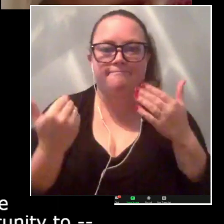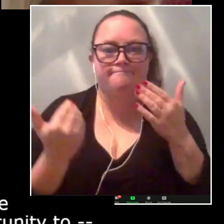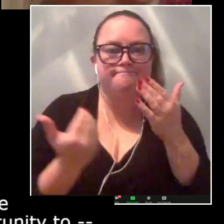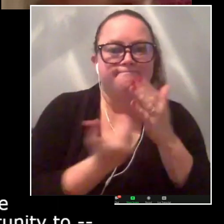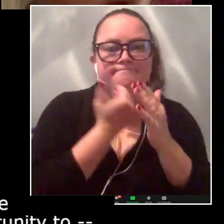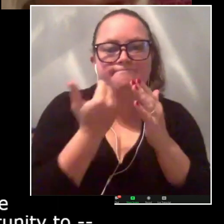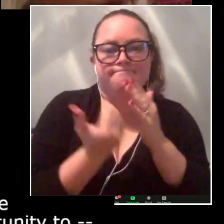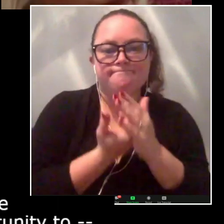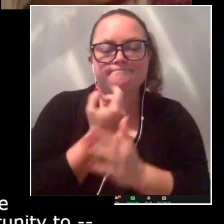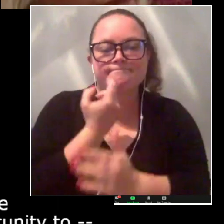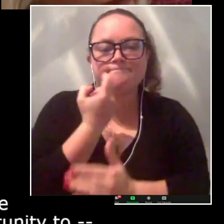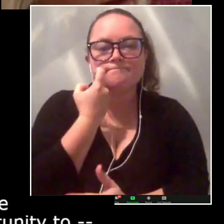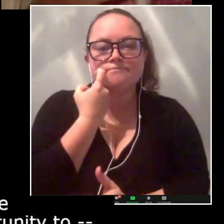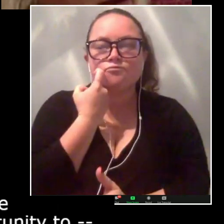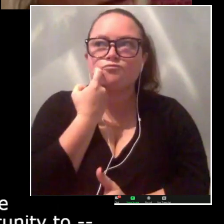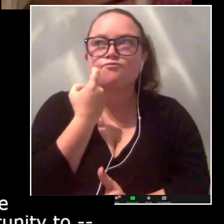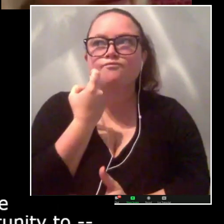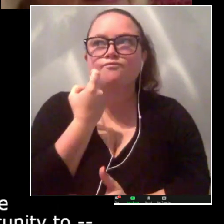latest